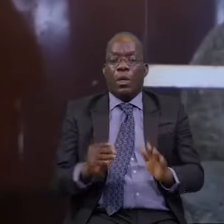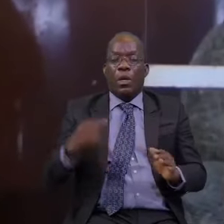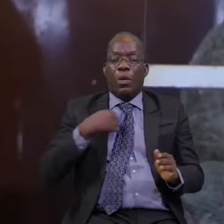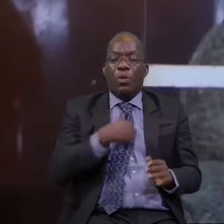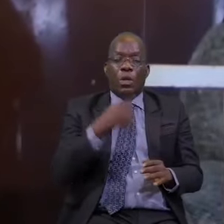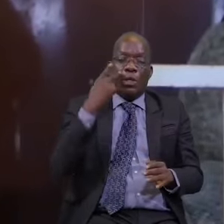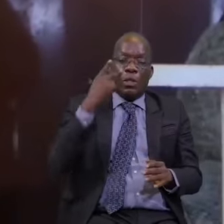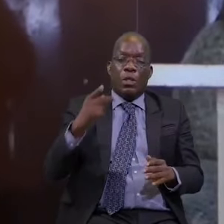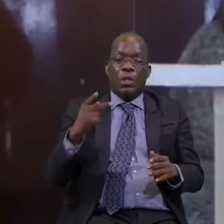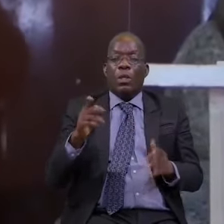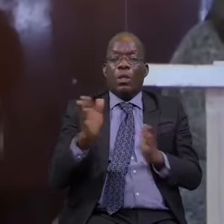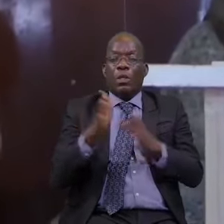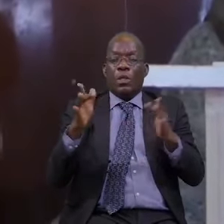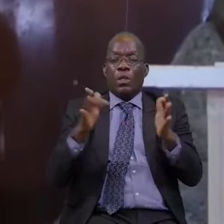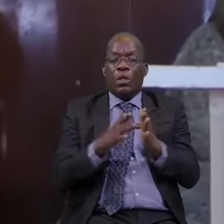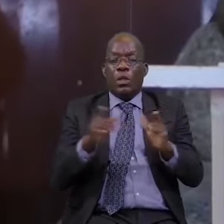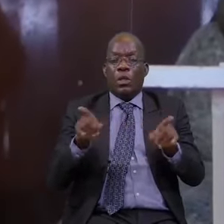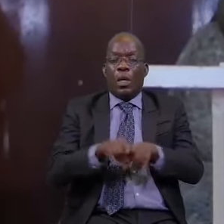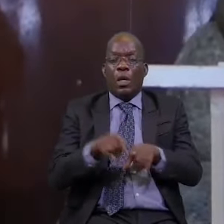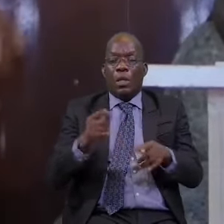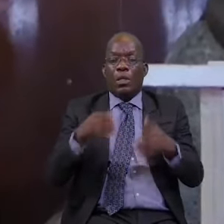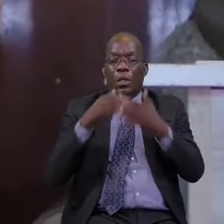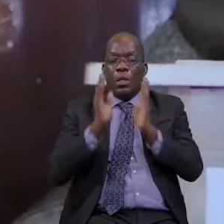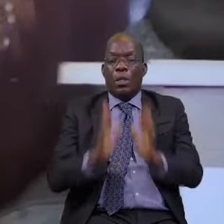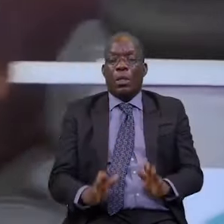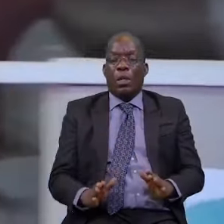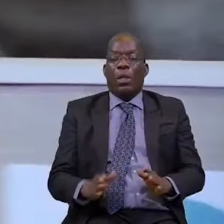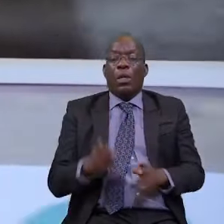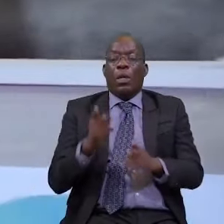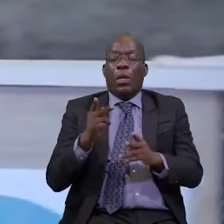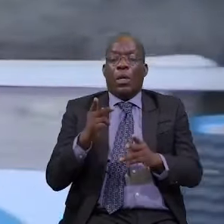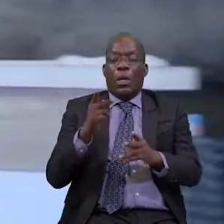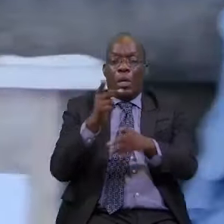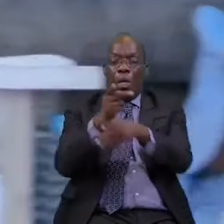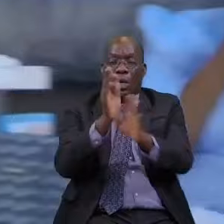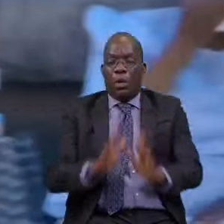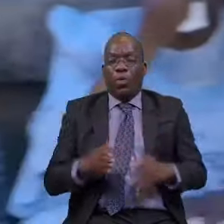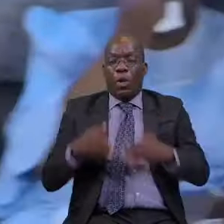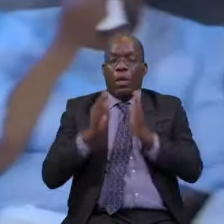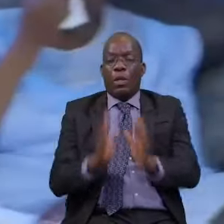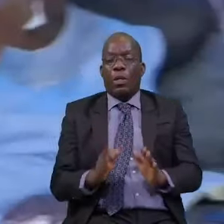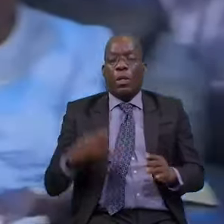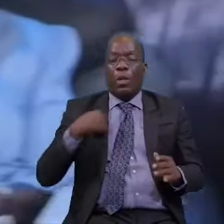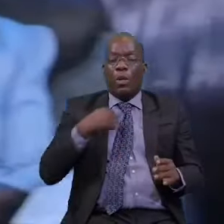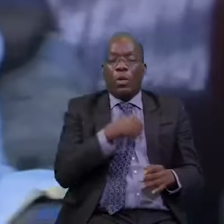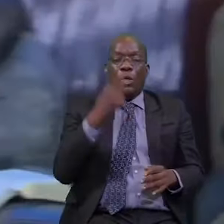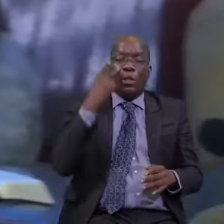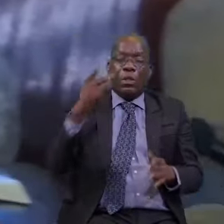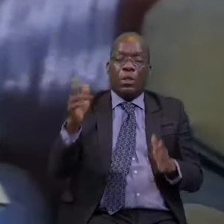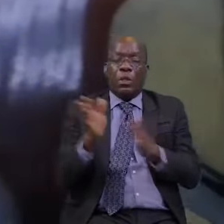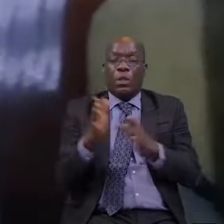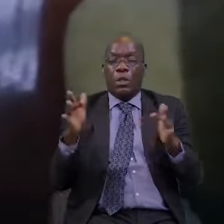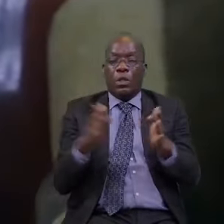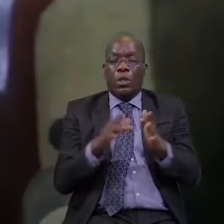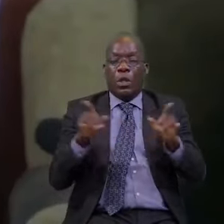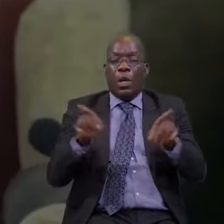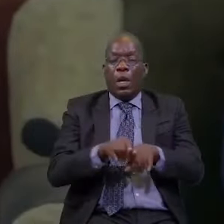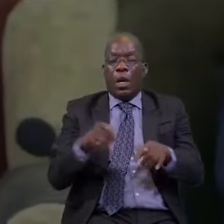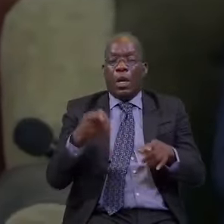leader, shepherd leader. We're seeing Jesus as the leader,